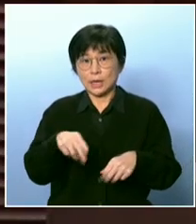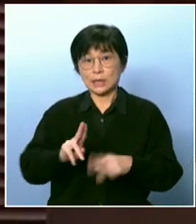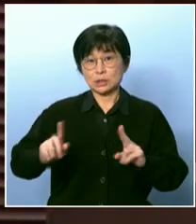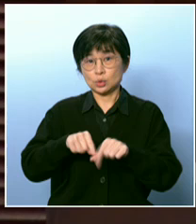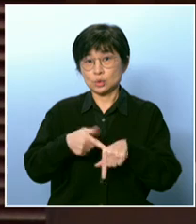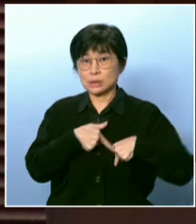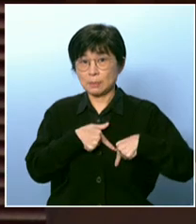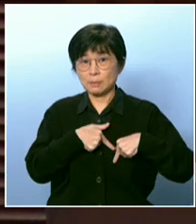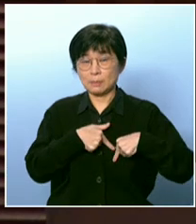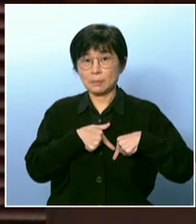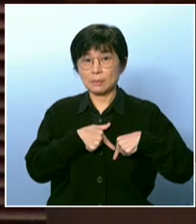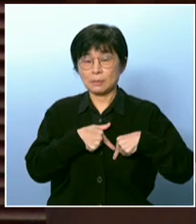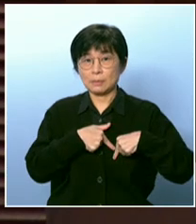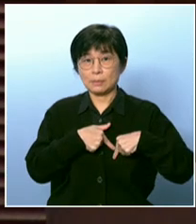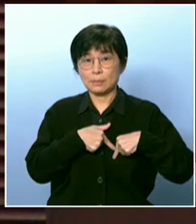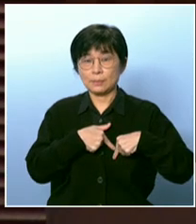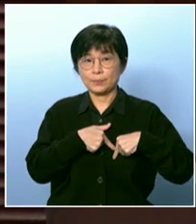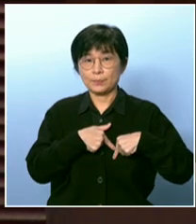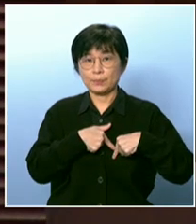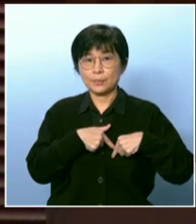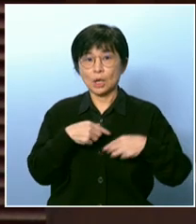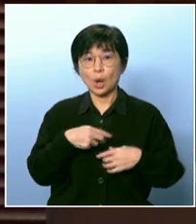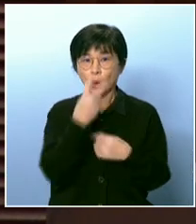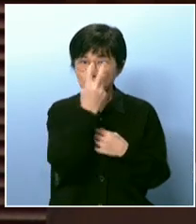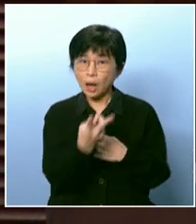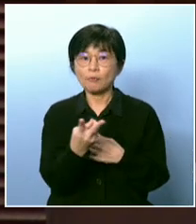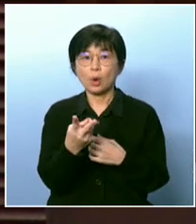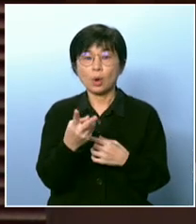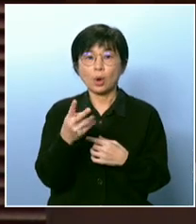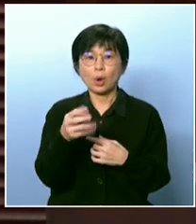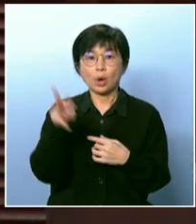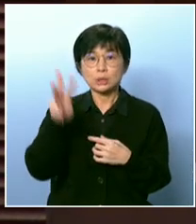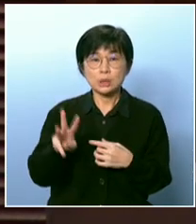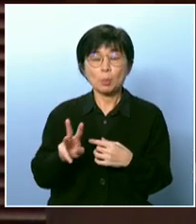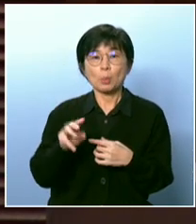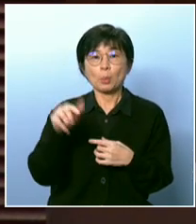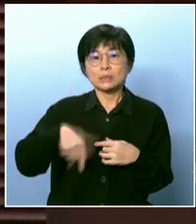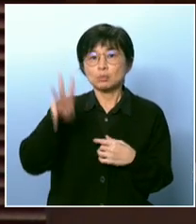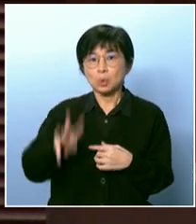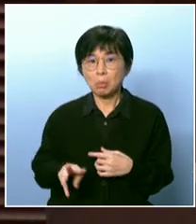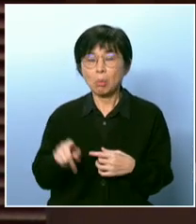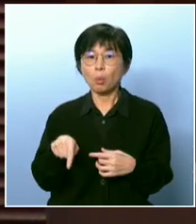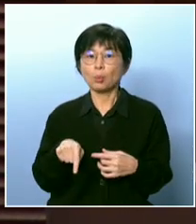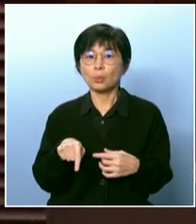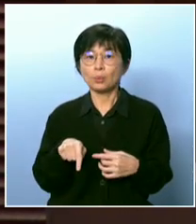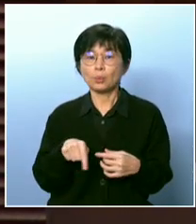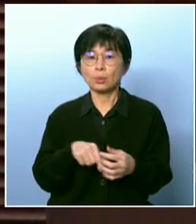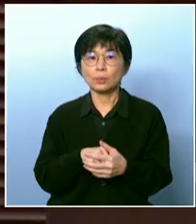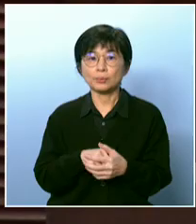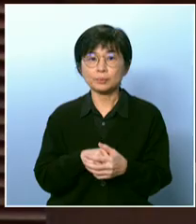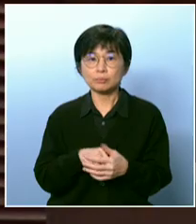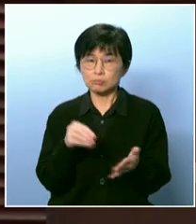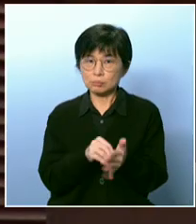units, they may be living in urban areas, but because they are in less